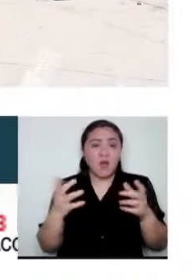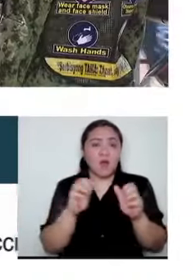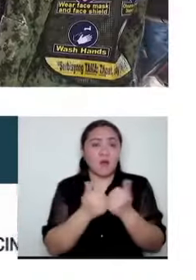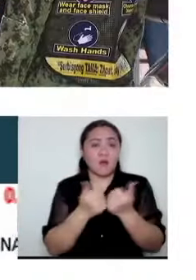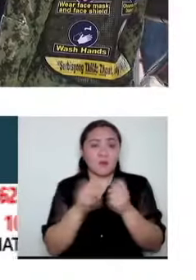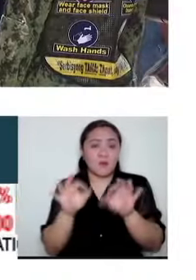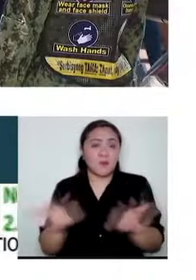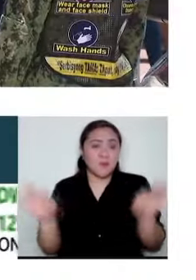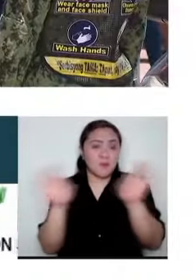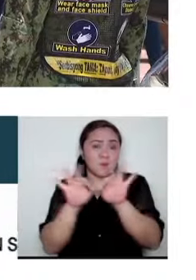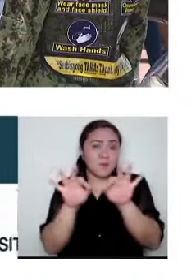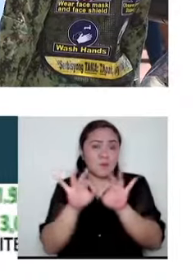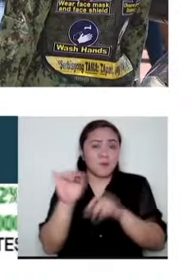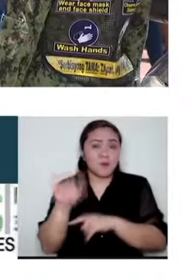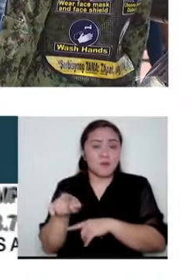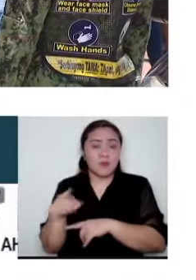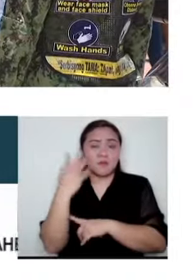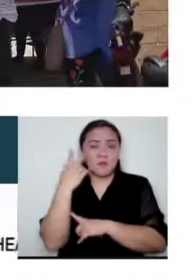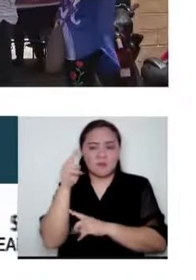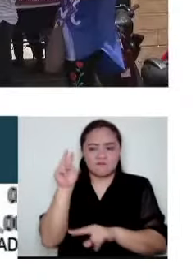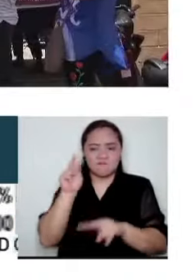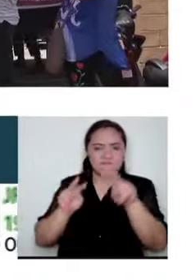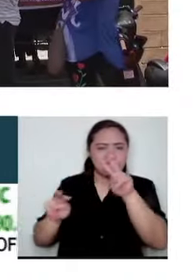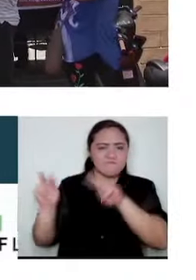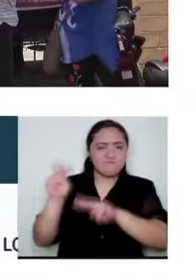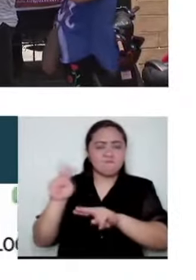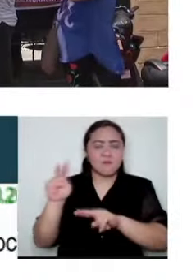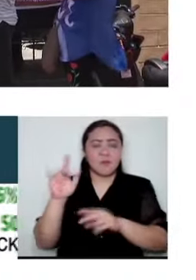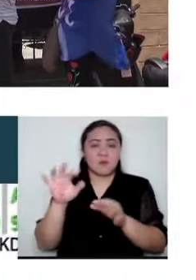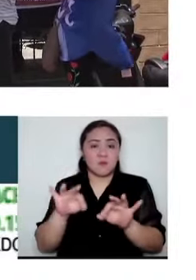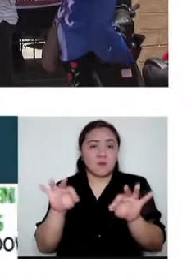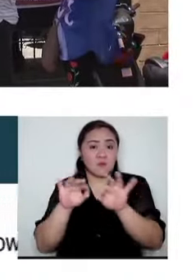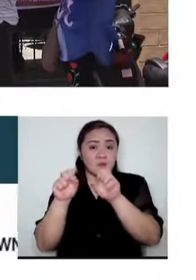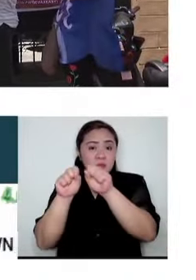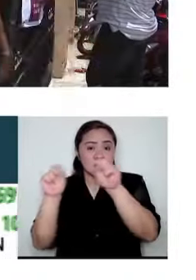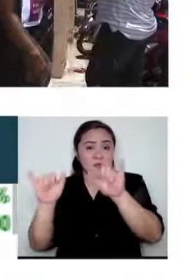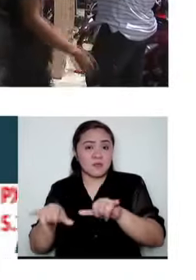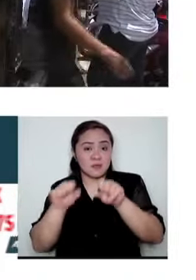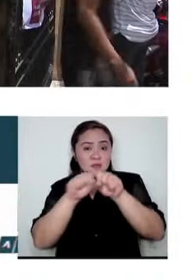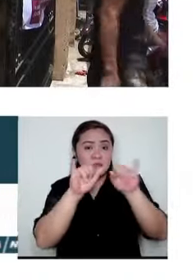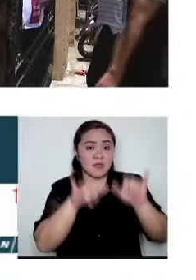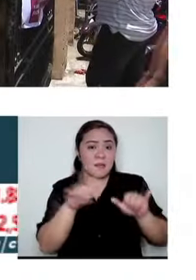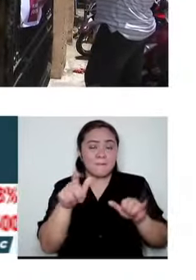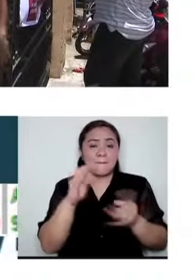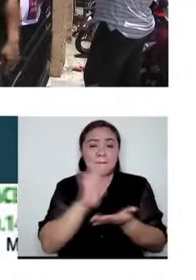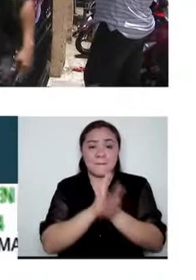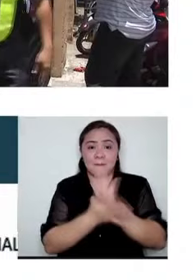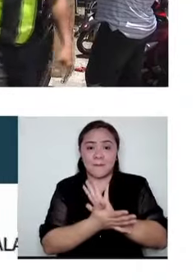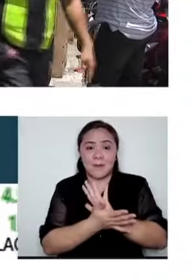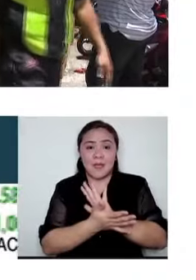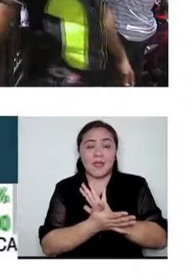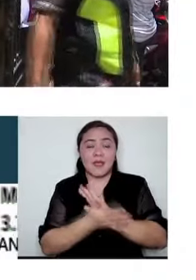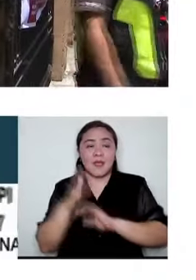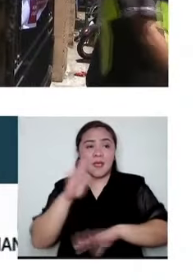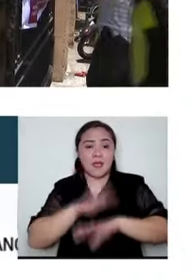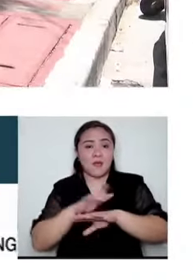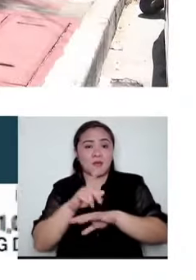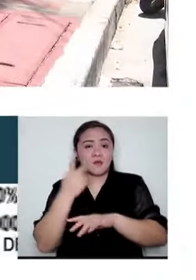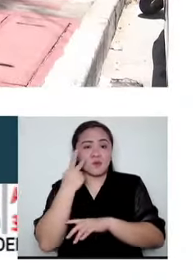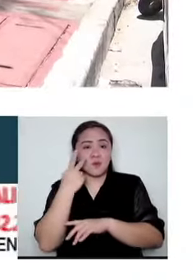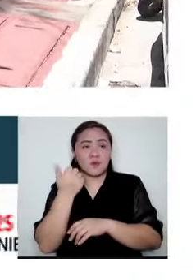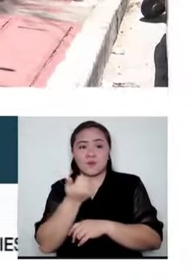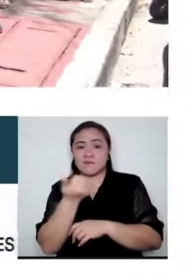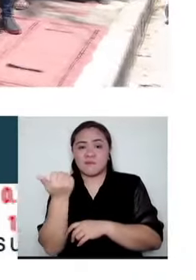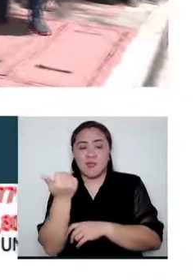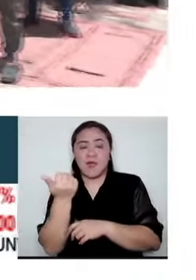it is important because in terms of queuing, in terms of placing all the systems in place, you have the universe of available